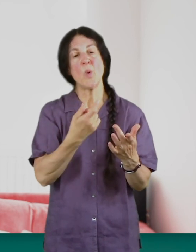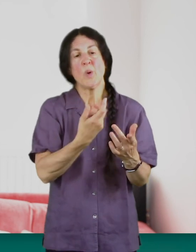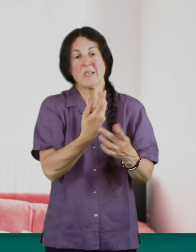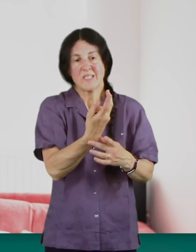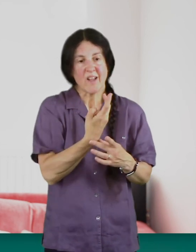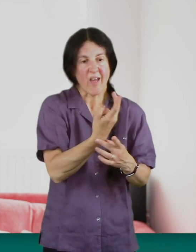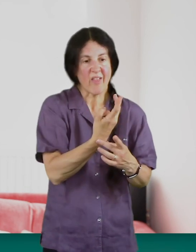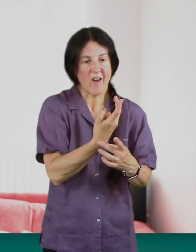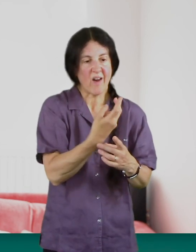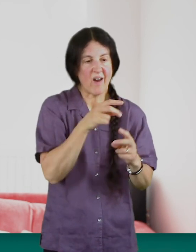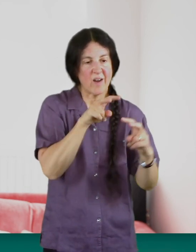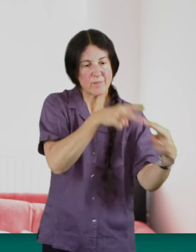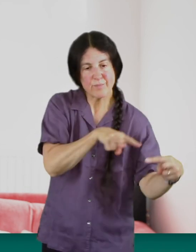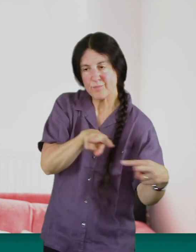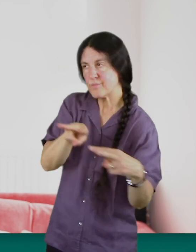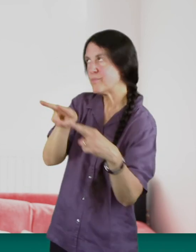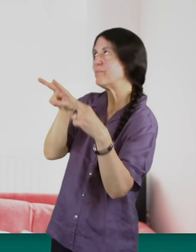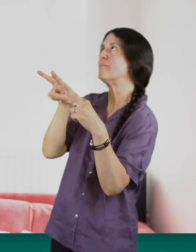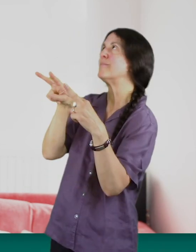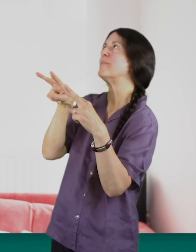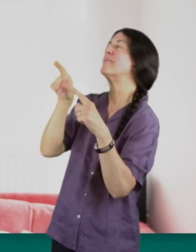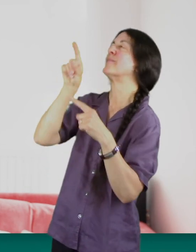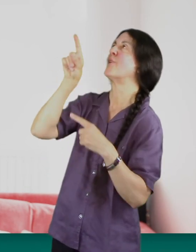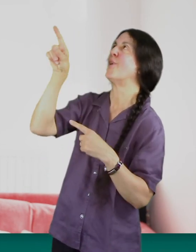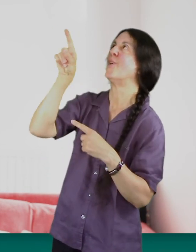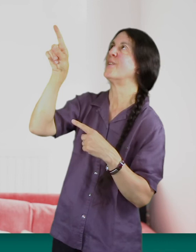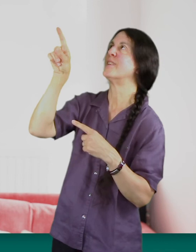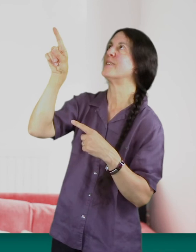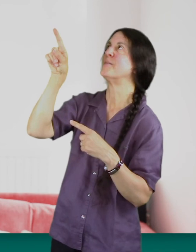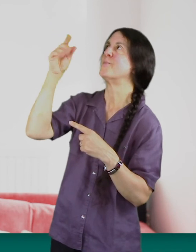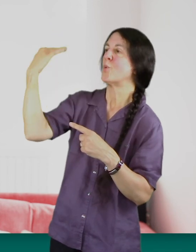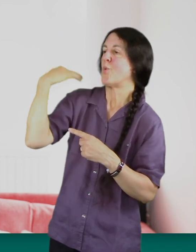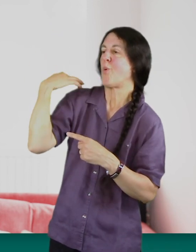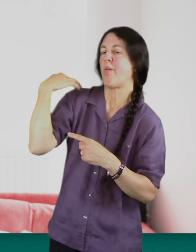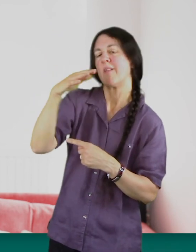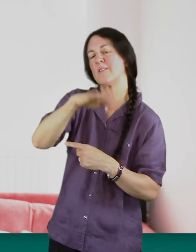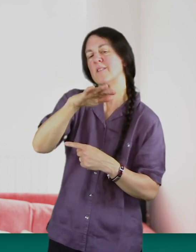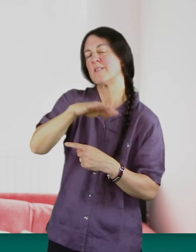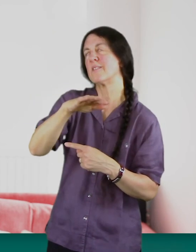we look at God who calls us to God's service.